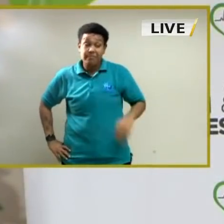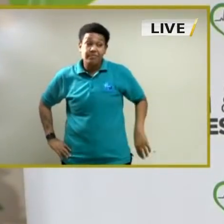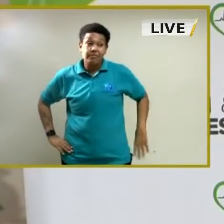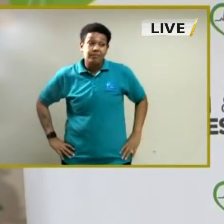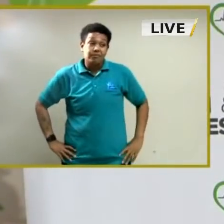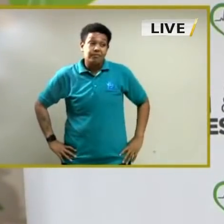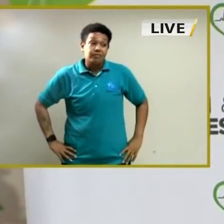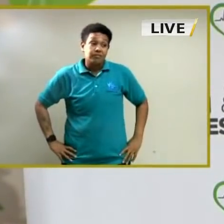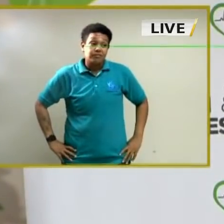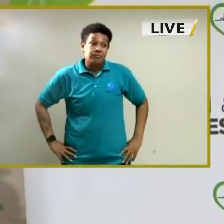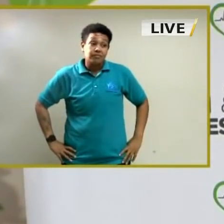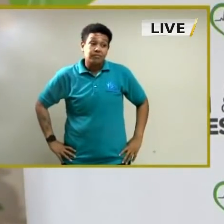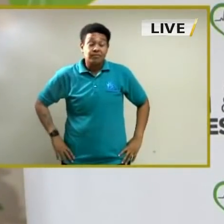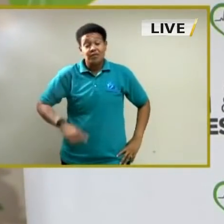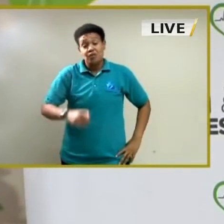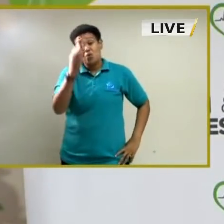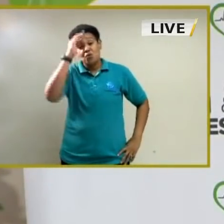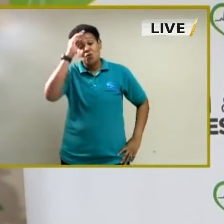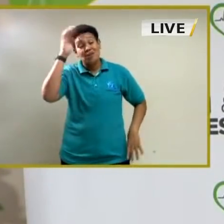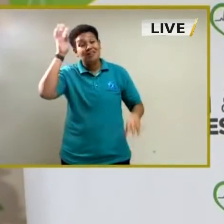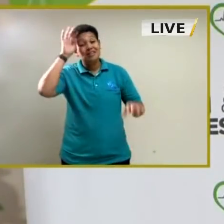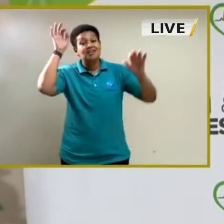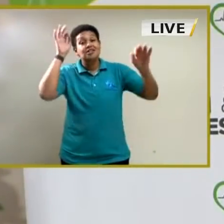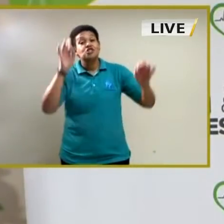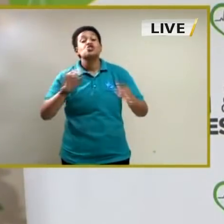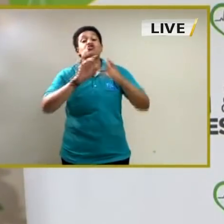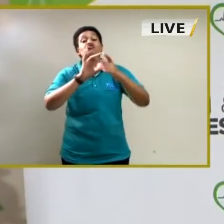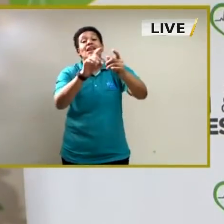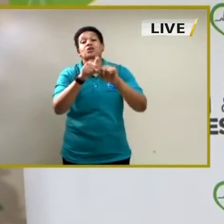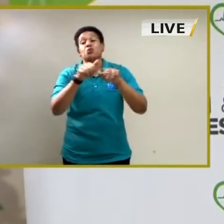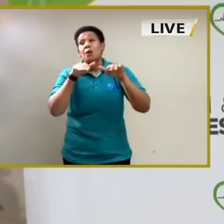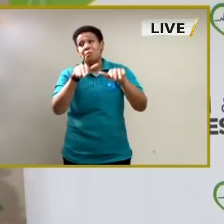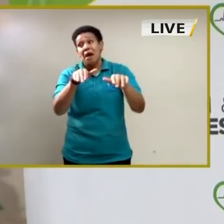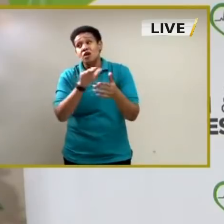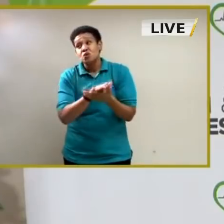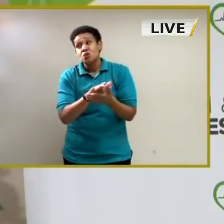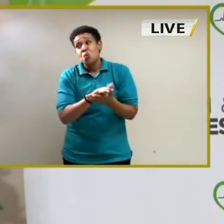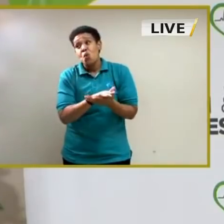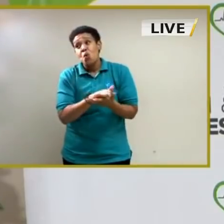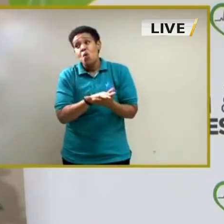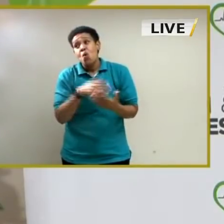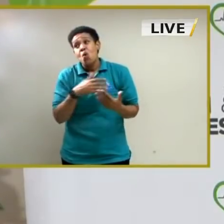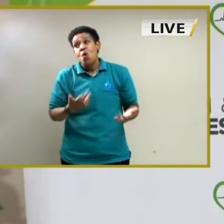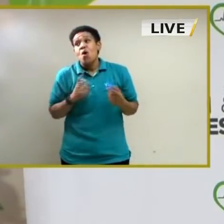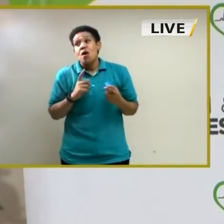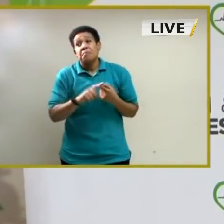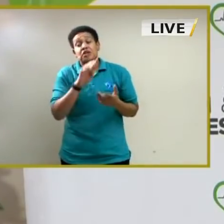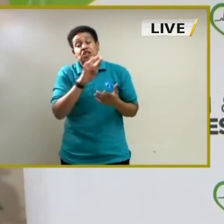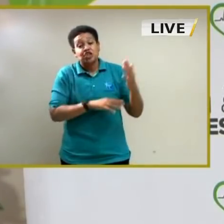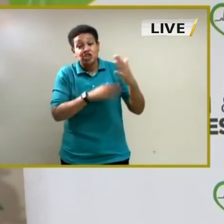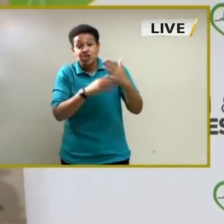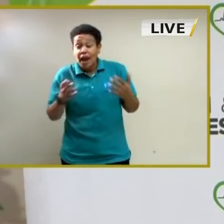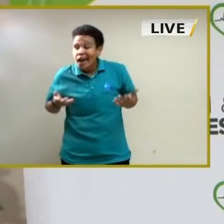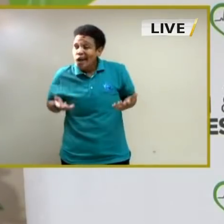You know, the decisions around back to school and the schedule